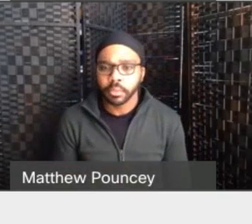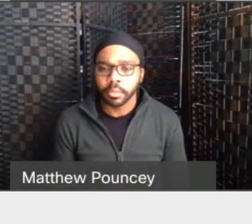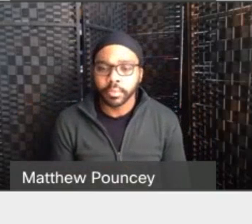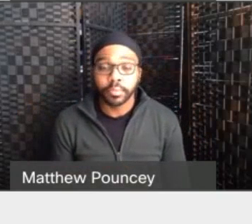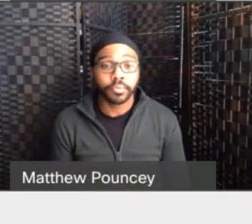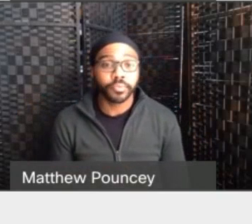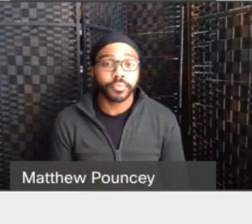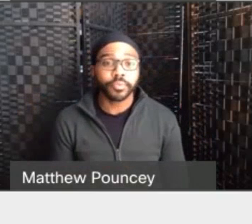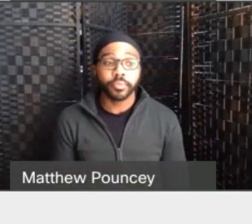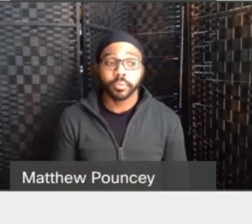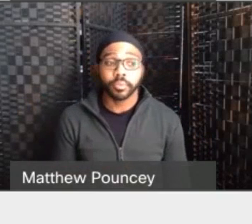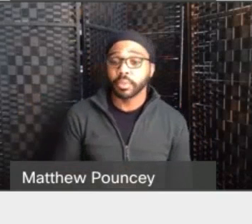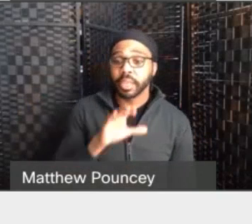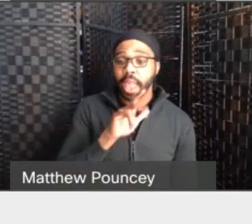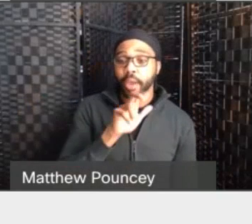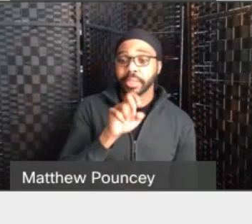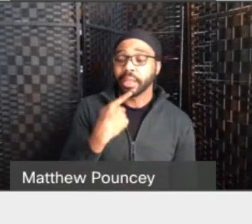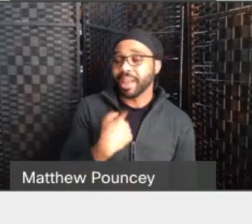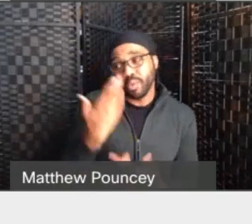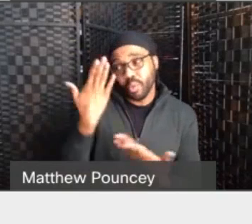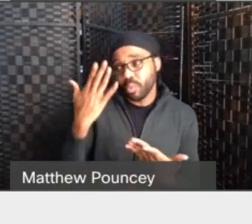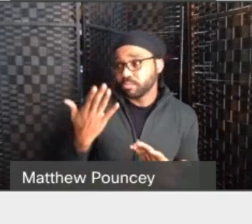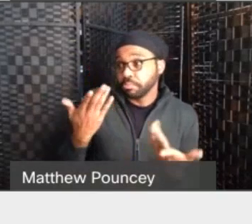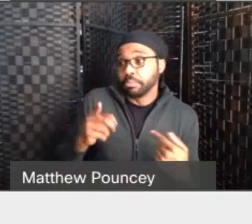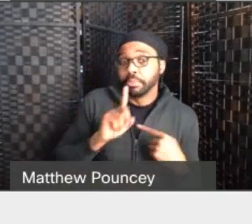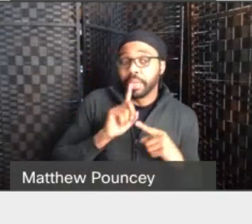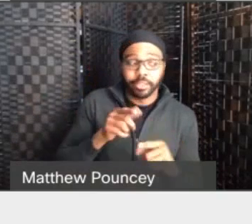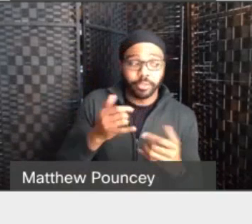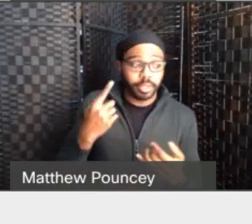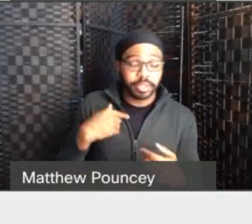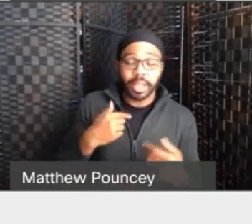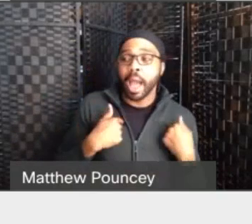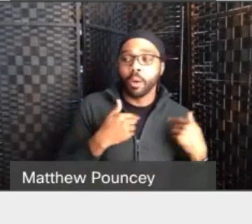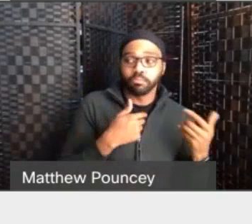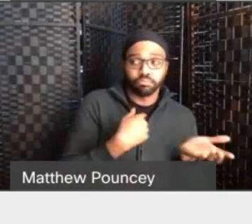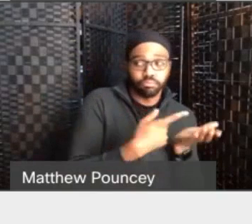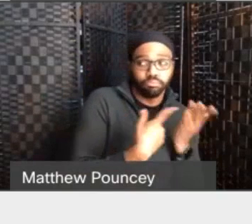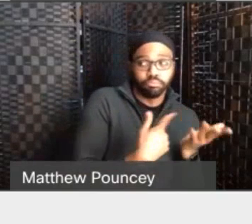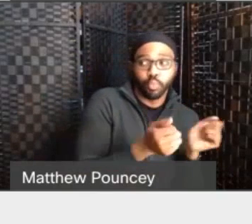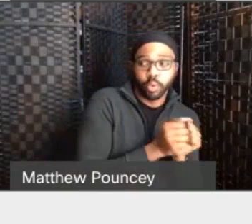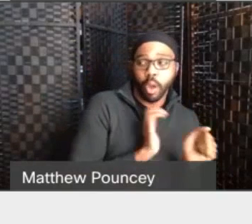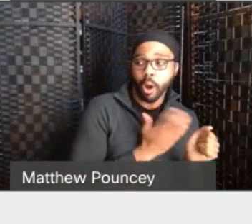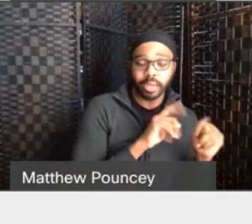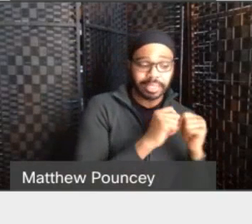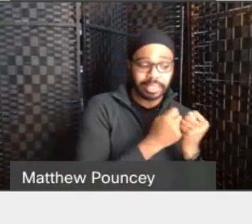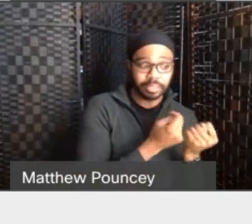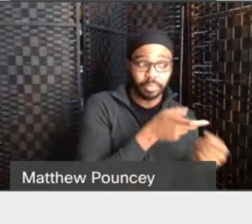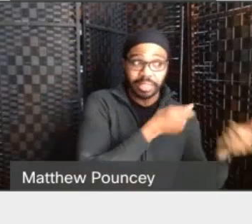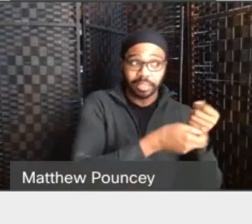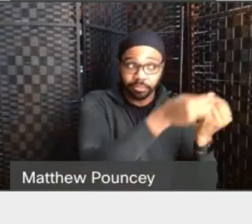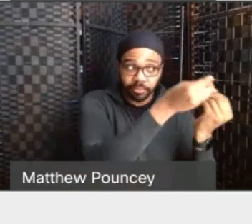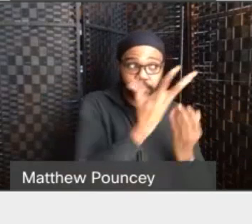I actually don't have an answer for this. I can reach out to our team and see if I can get that